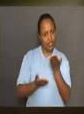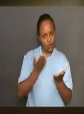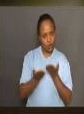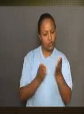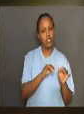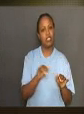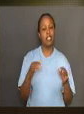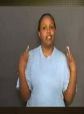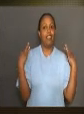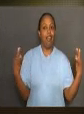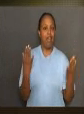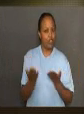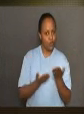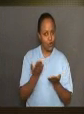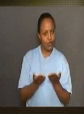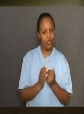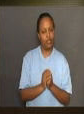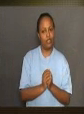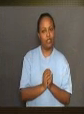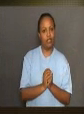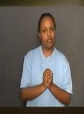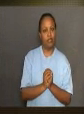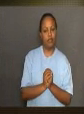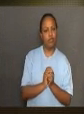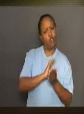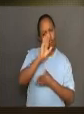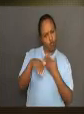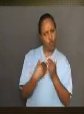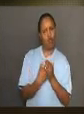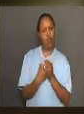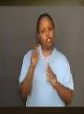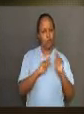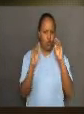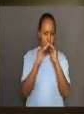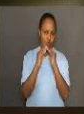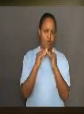like healthcare are available to all the people.